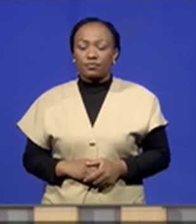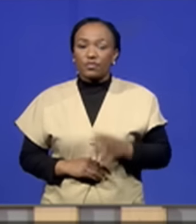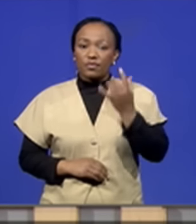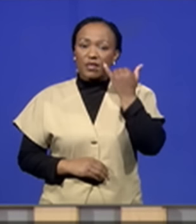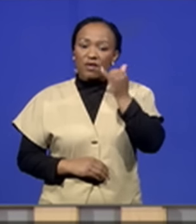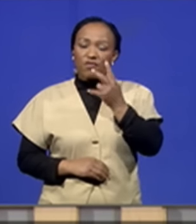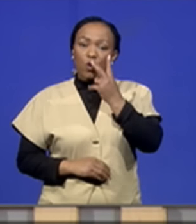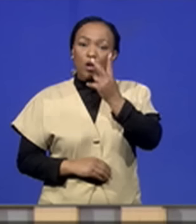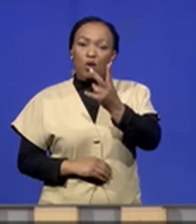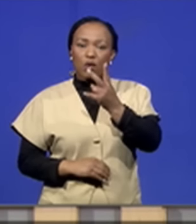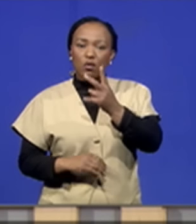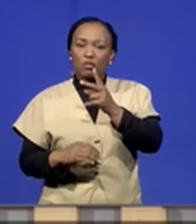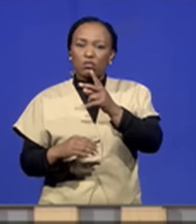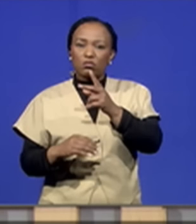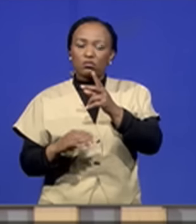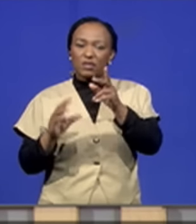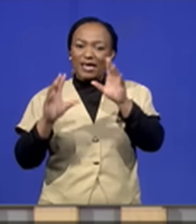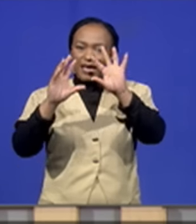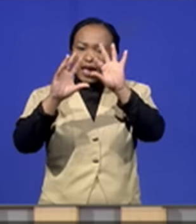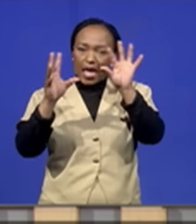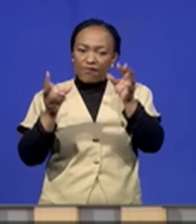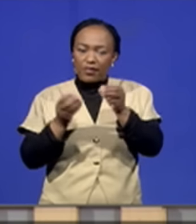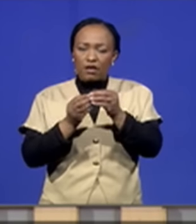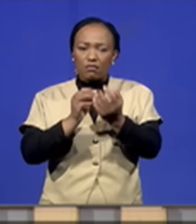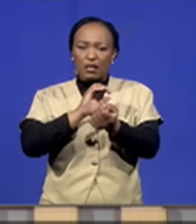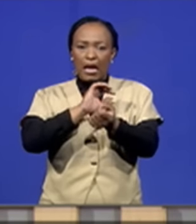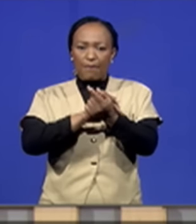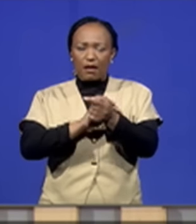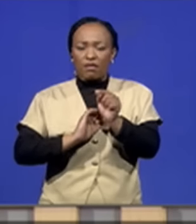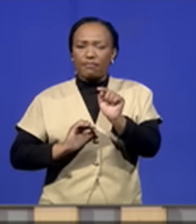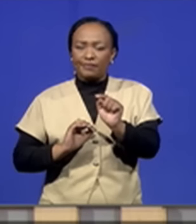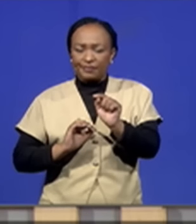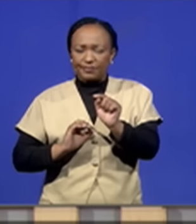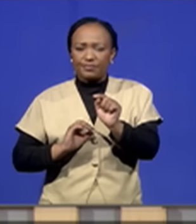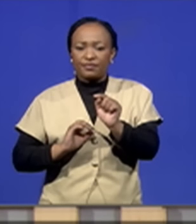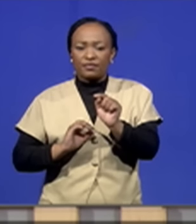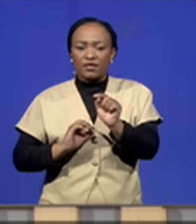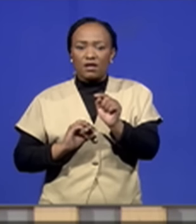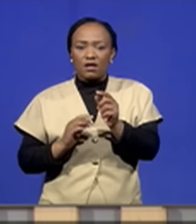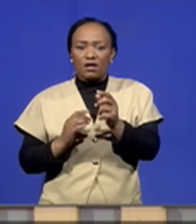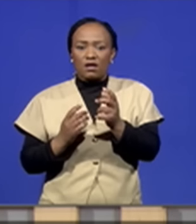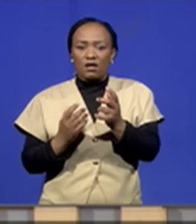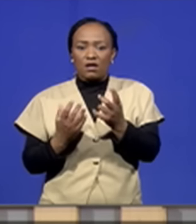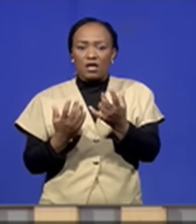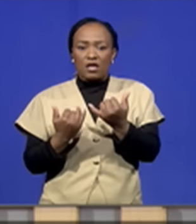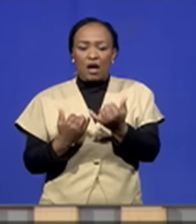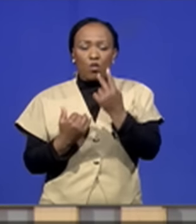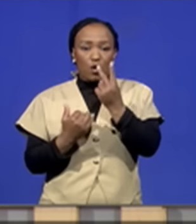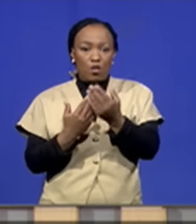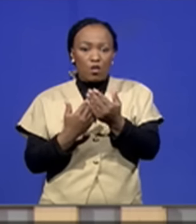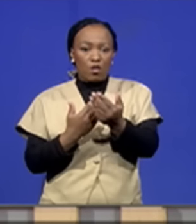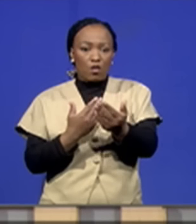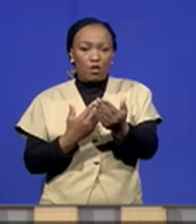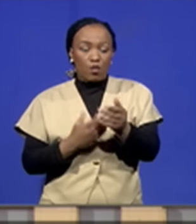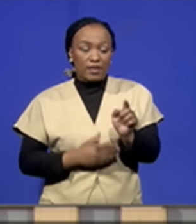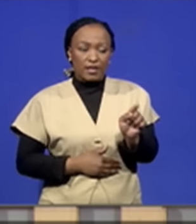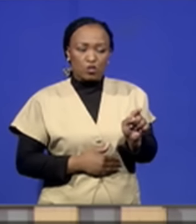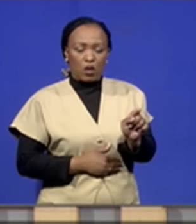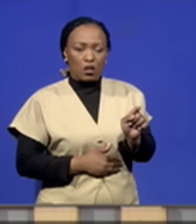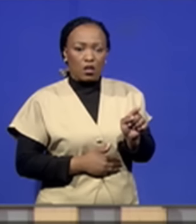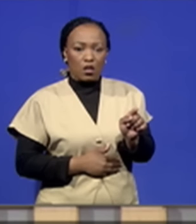the matters in their totality, and we also look now that this one,